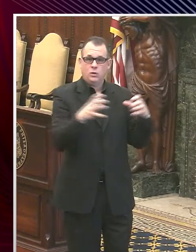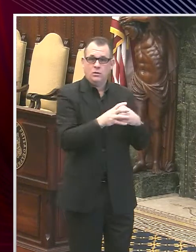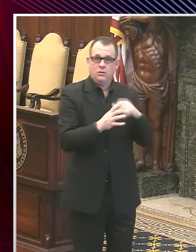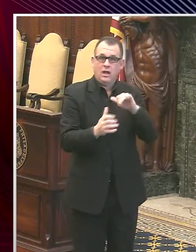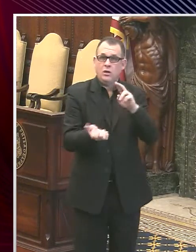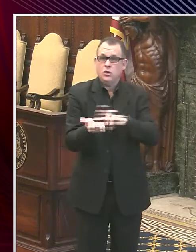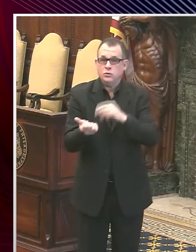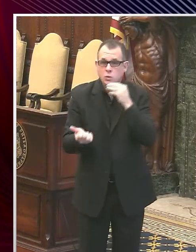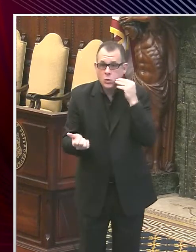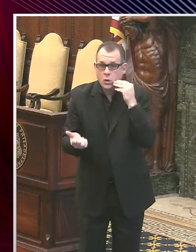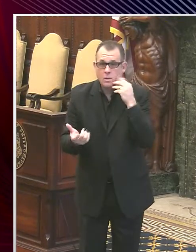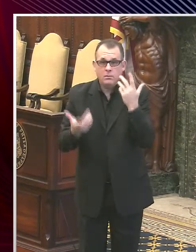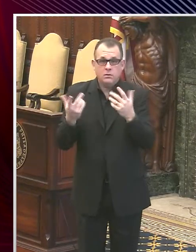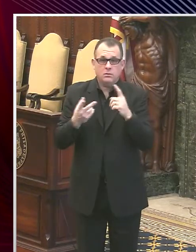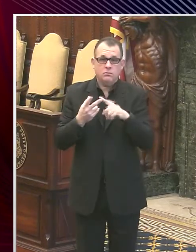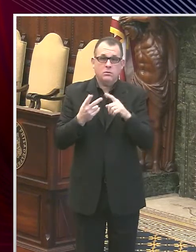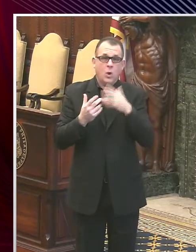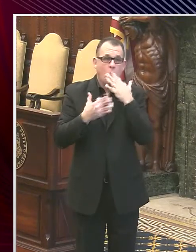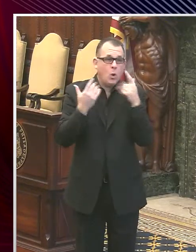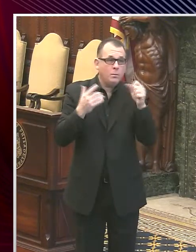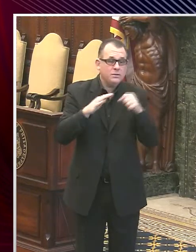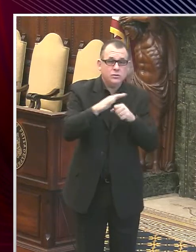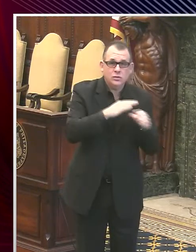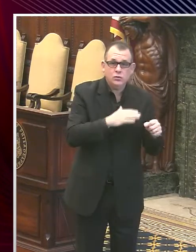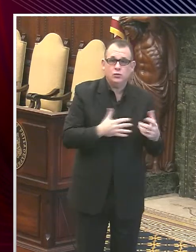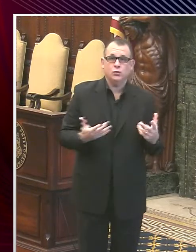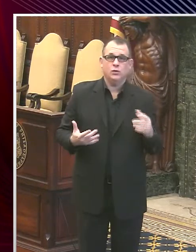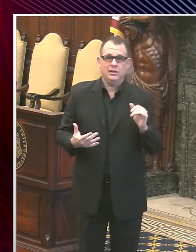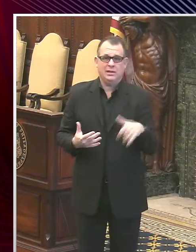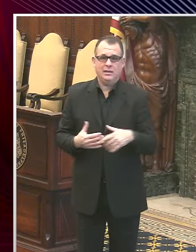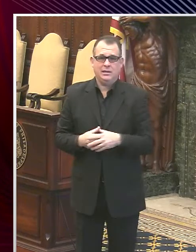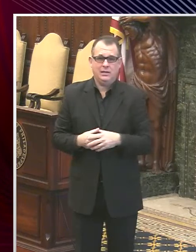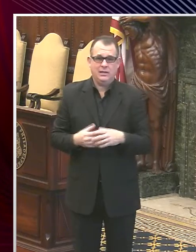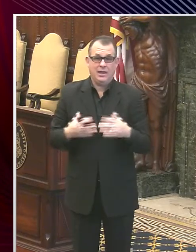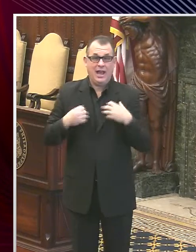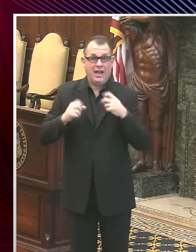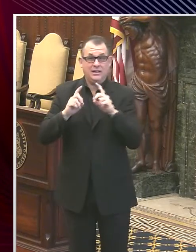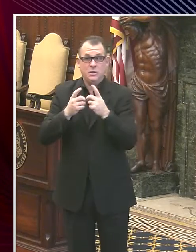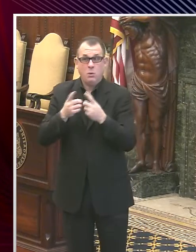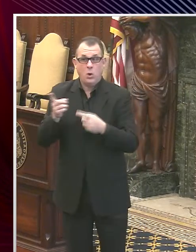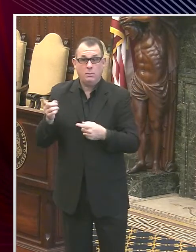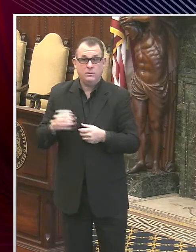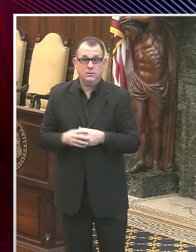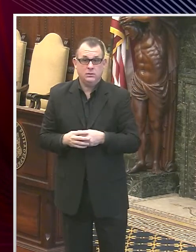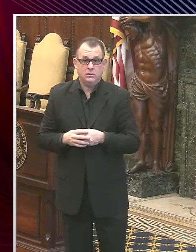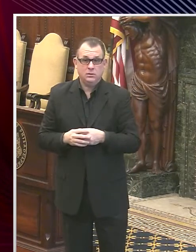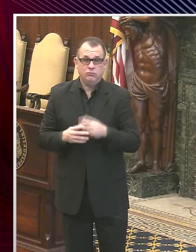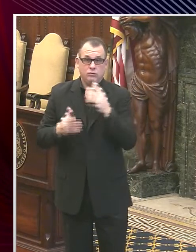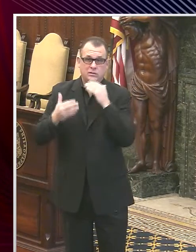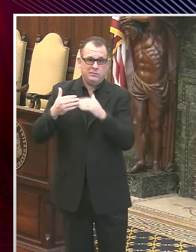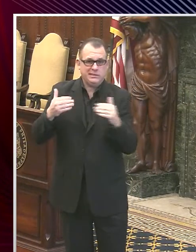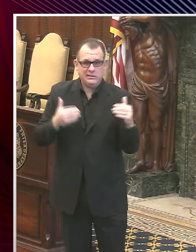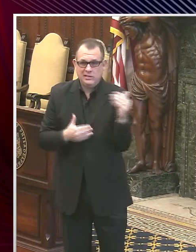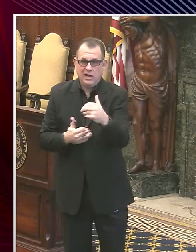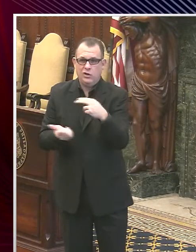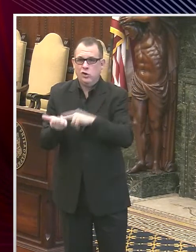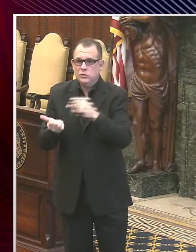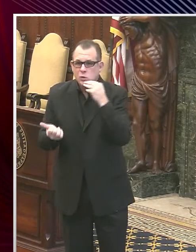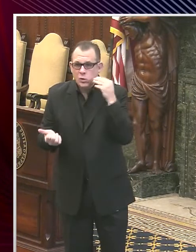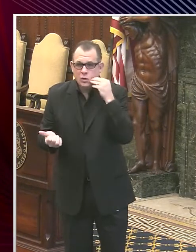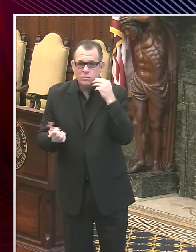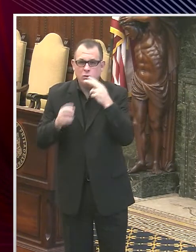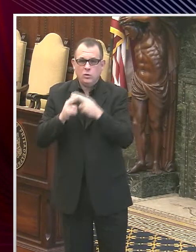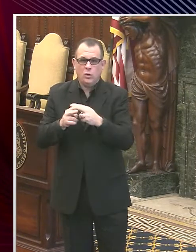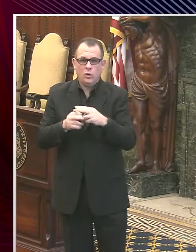such as nursing homes that's taking place now and in homeless shelters. The health department for these congregate settings beyond nursing homes will be putting together what we call